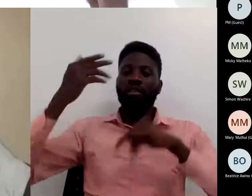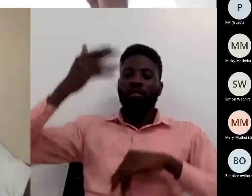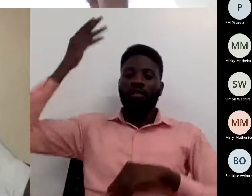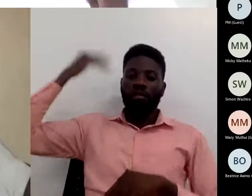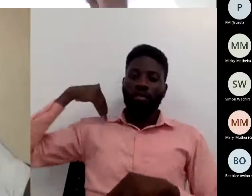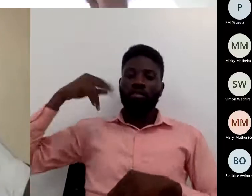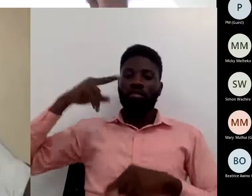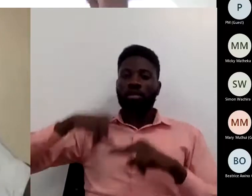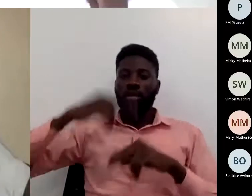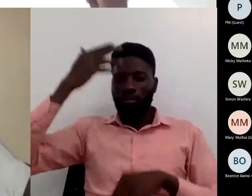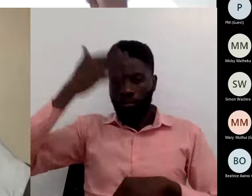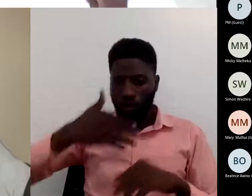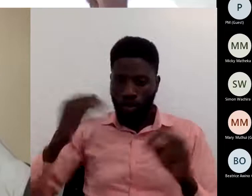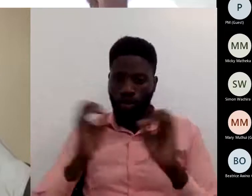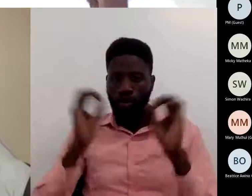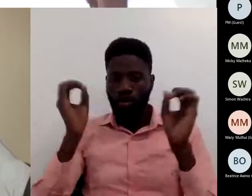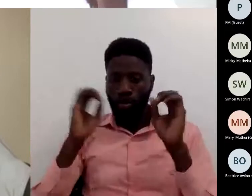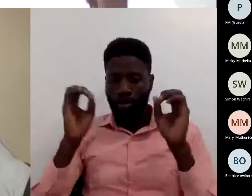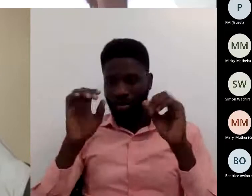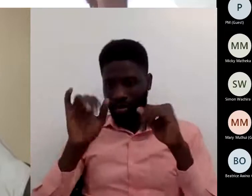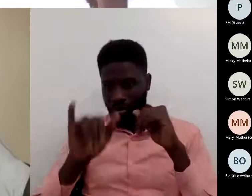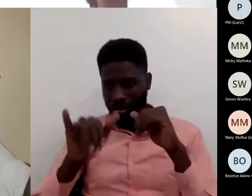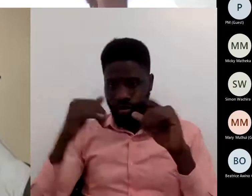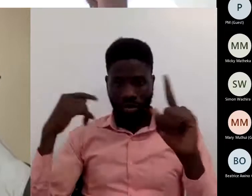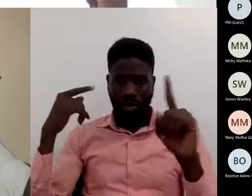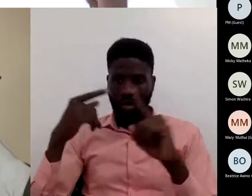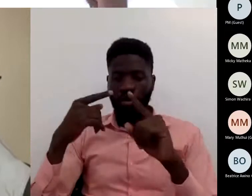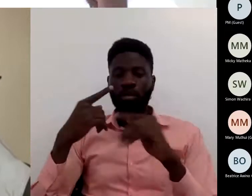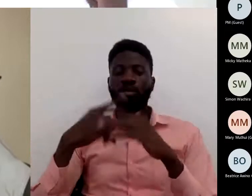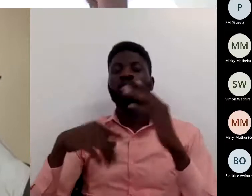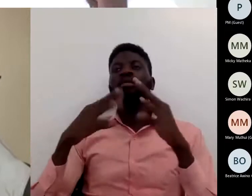front. And it's really just a mindset of